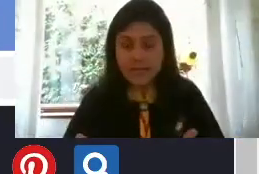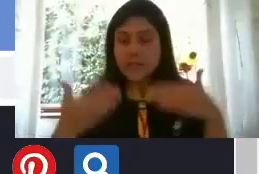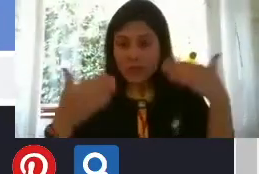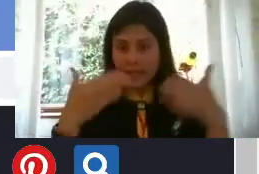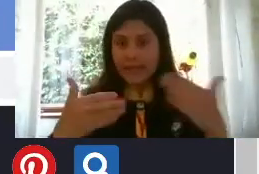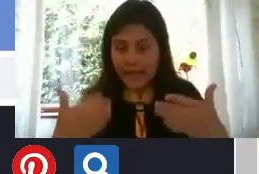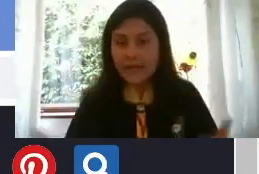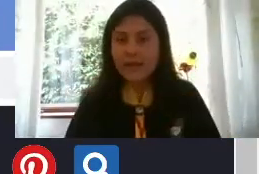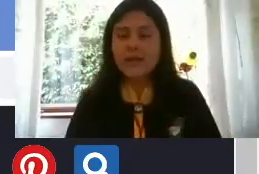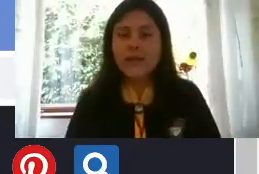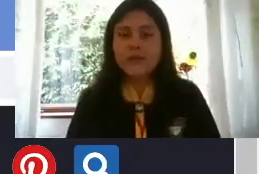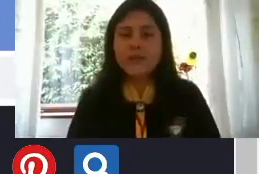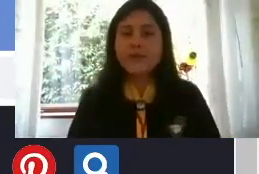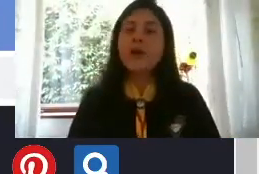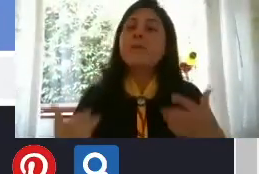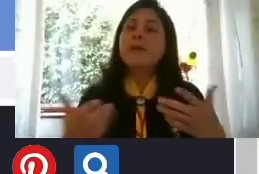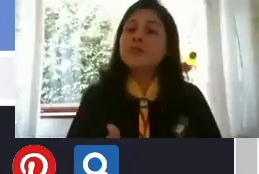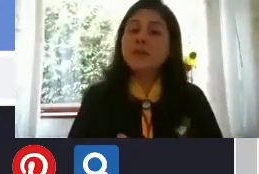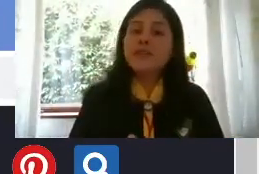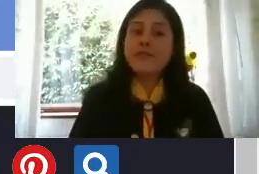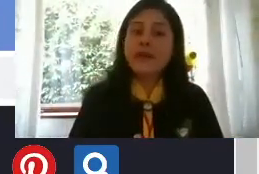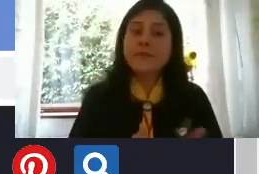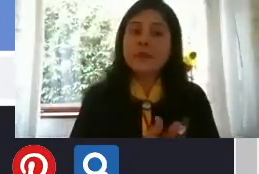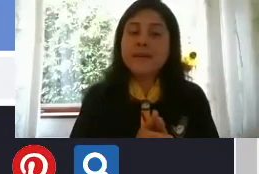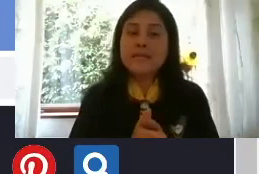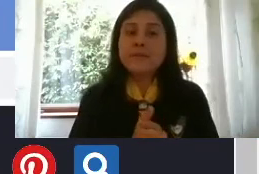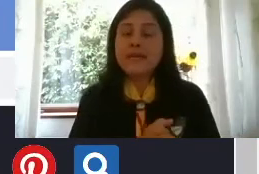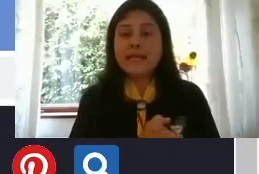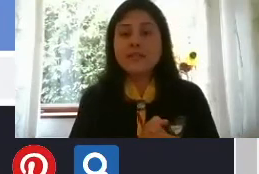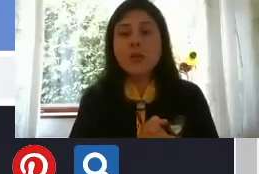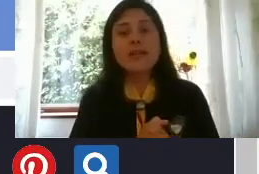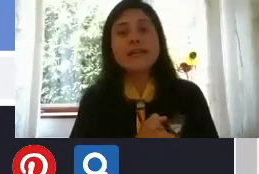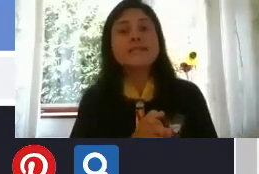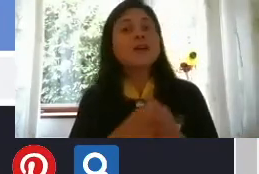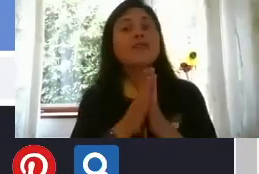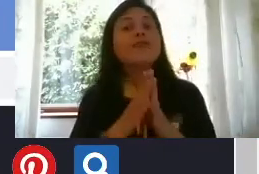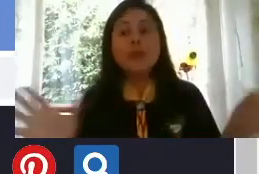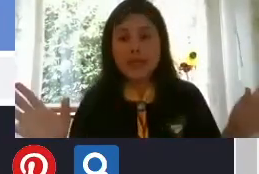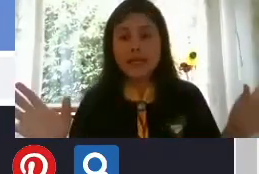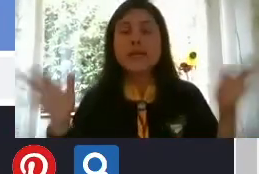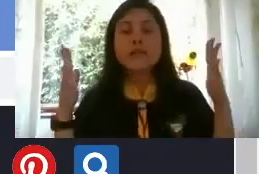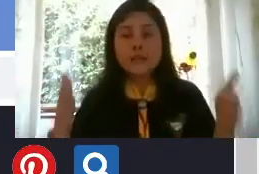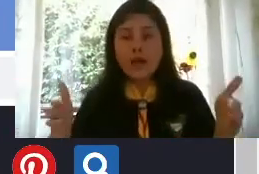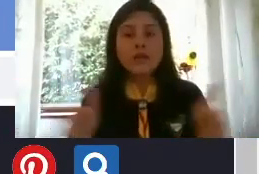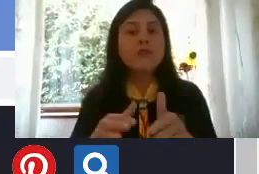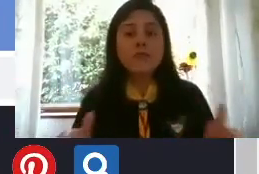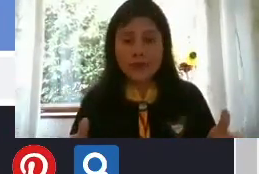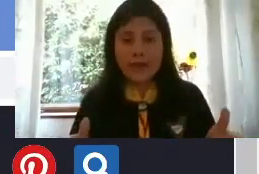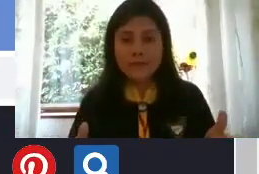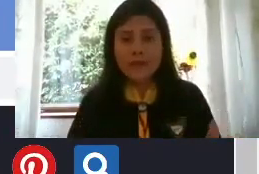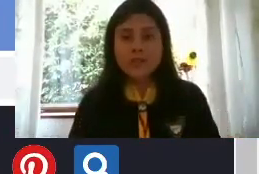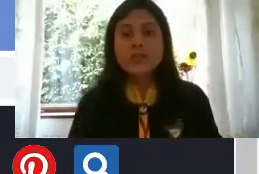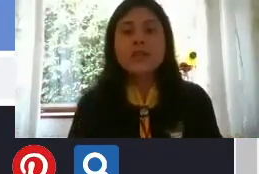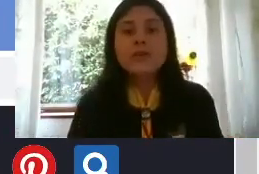reading, so they can read through. But this one of the BSL Zone is fully done for